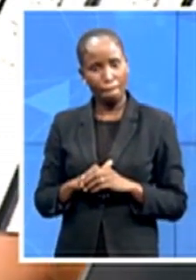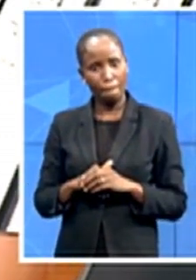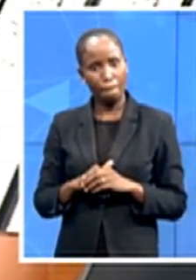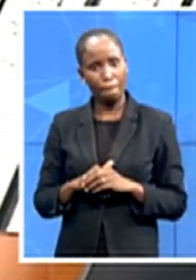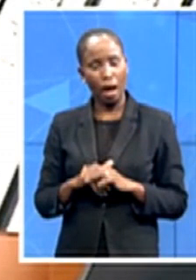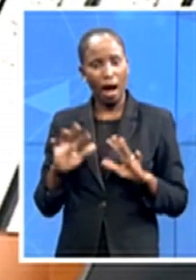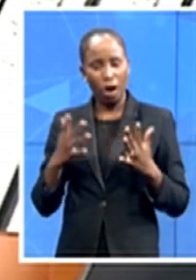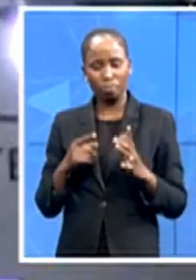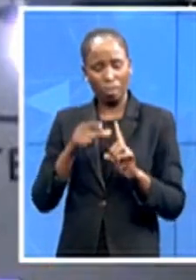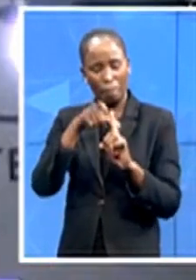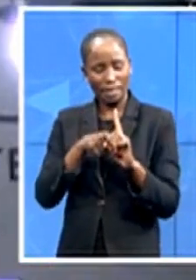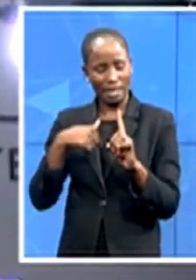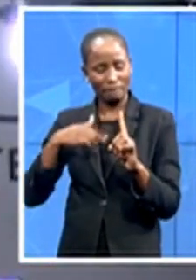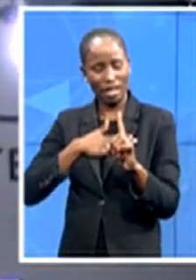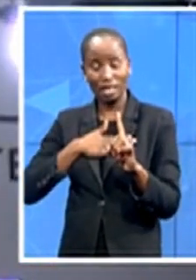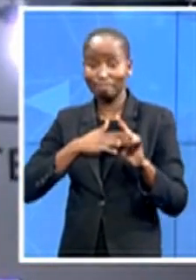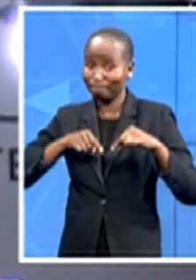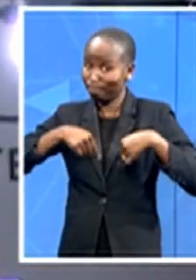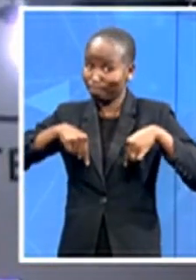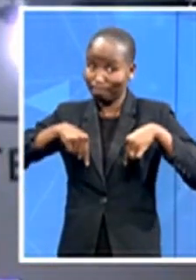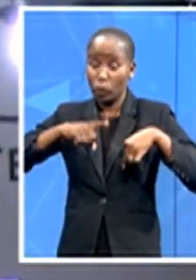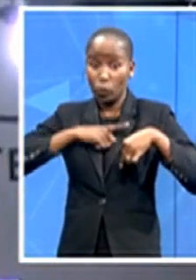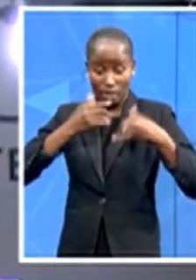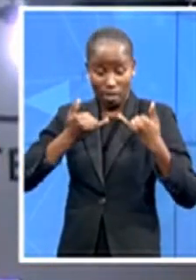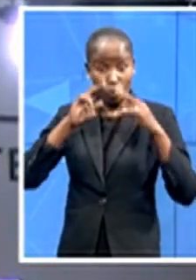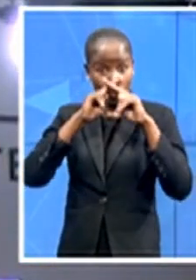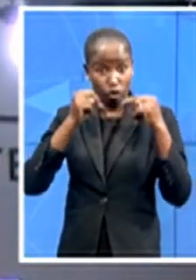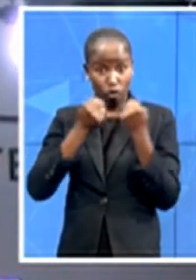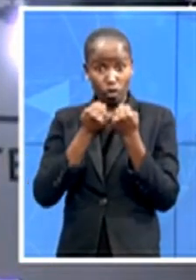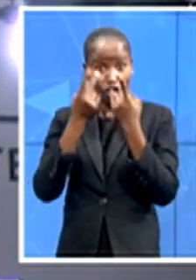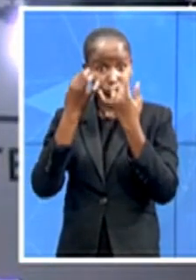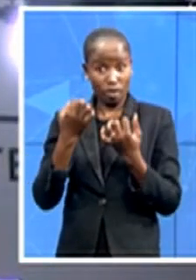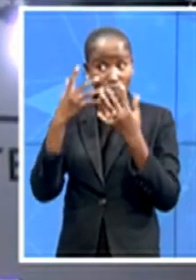National Treasury had been captured, I also got concerned.